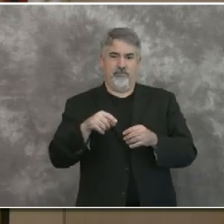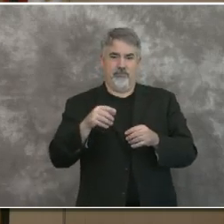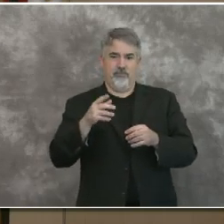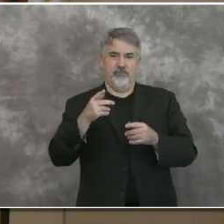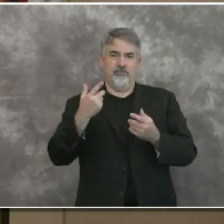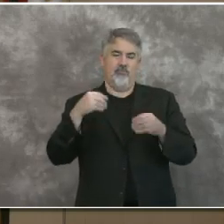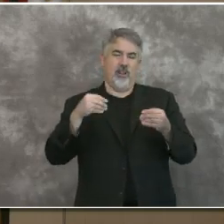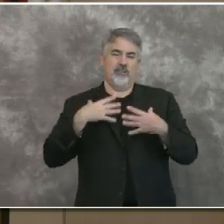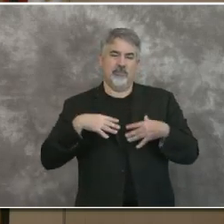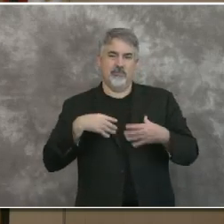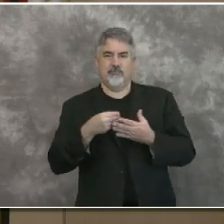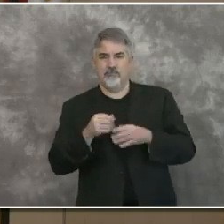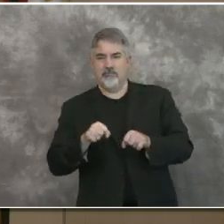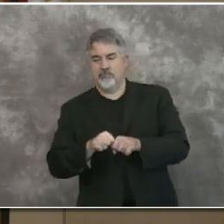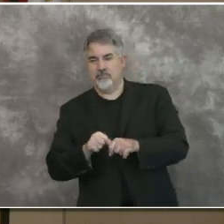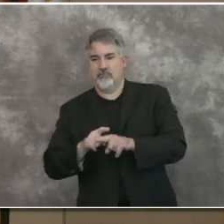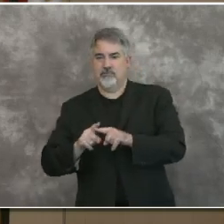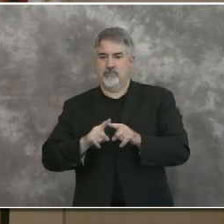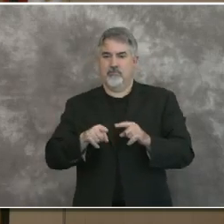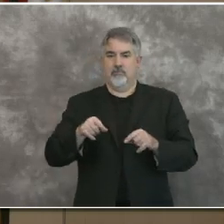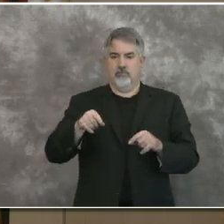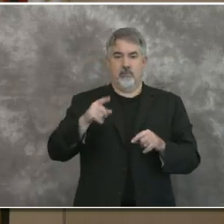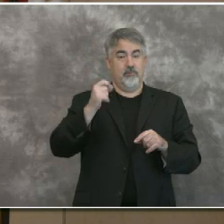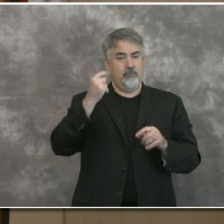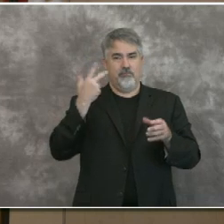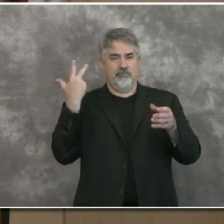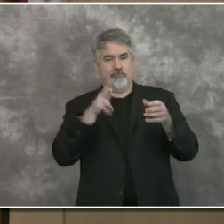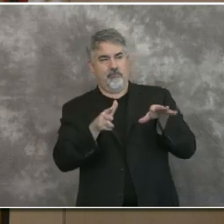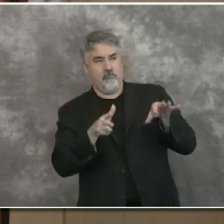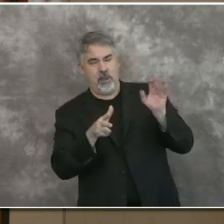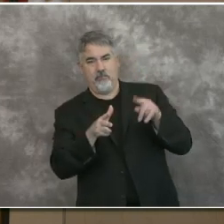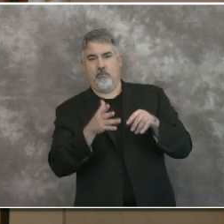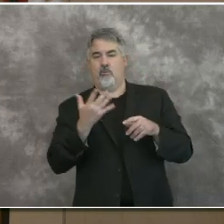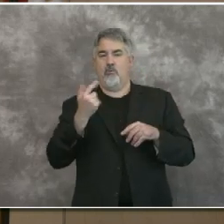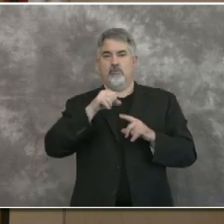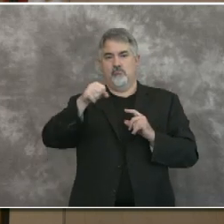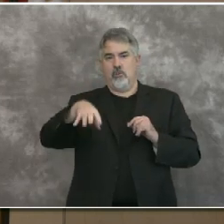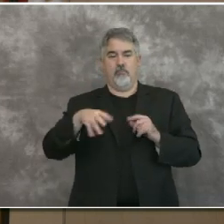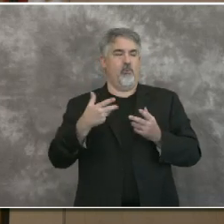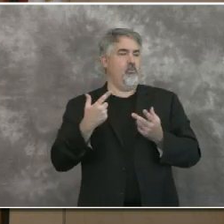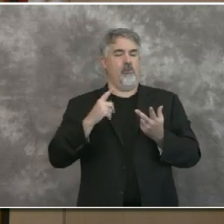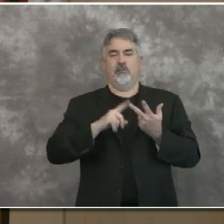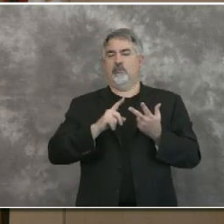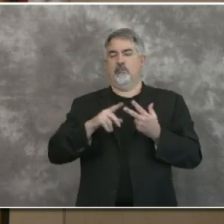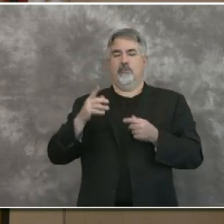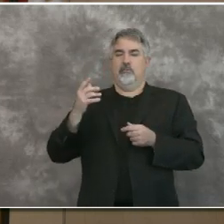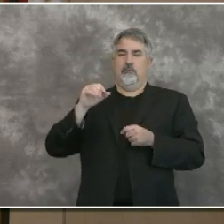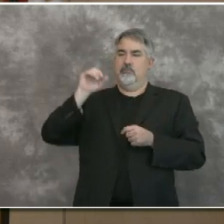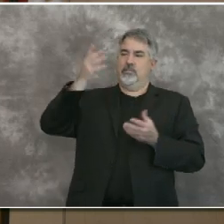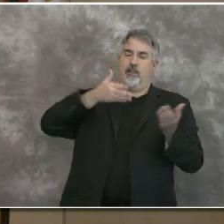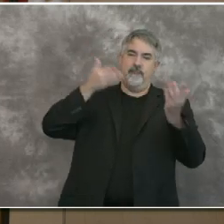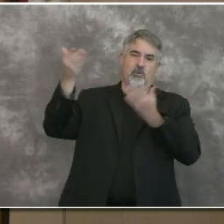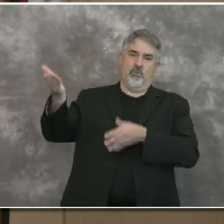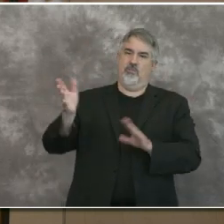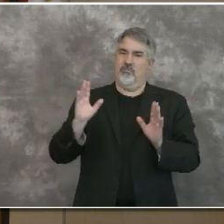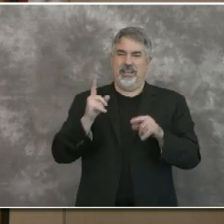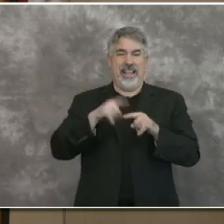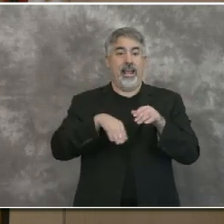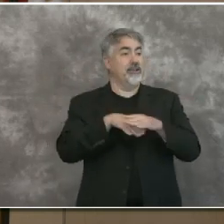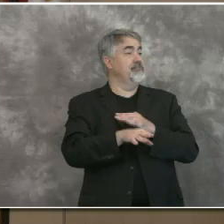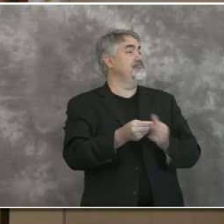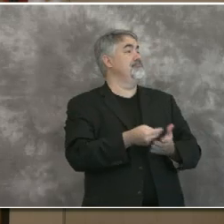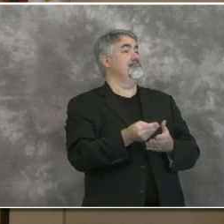retail businesses for curbside only, not even for people to go inside the business. So it's just